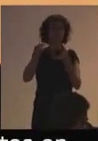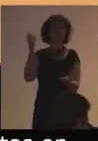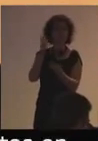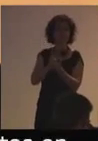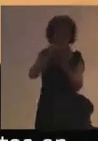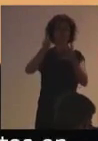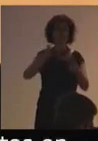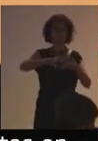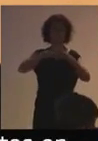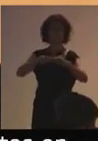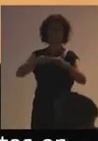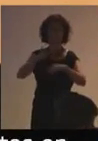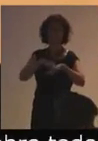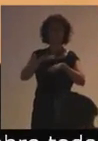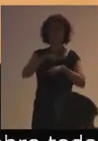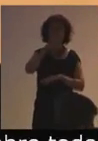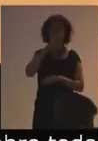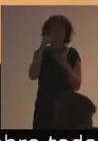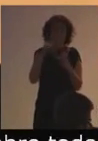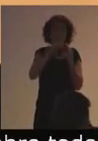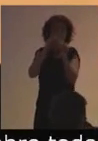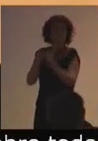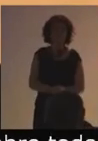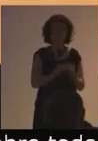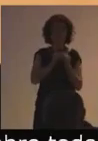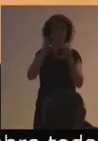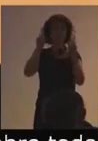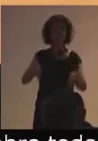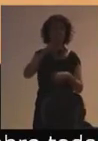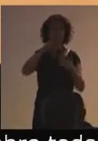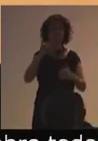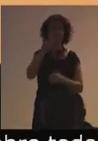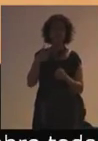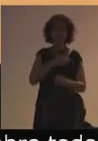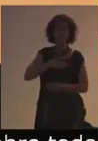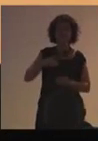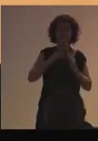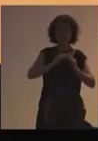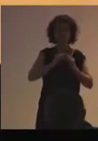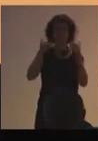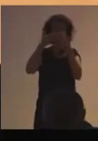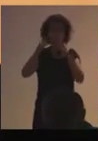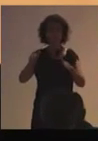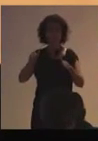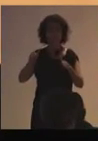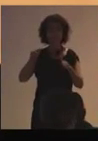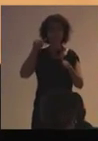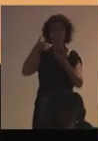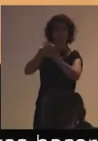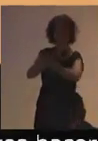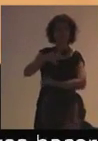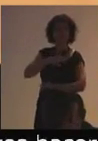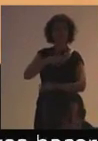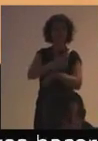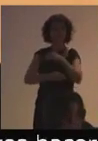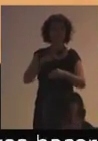challenges for accessibility for rich internet application for lack of standards, and also because of the development. If you want to do